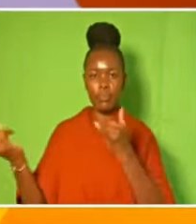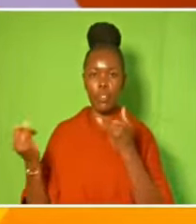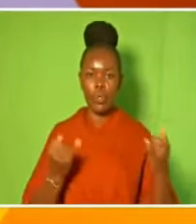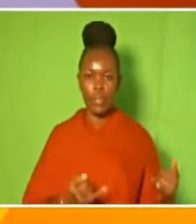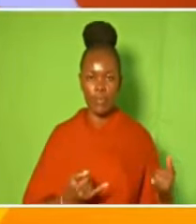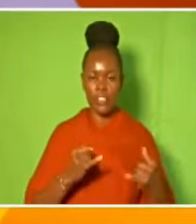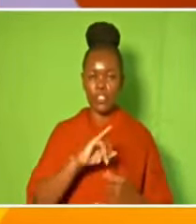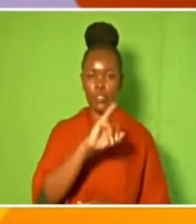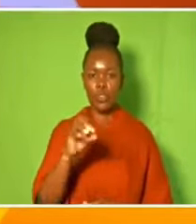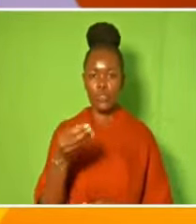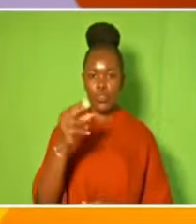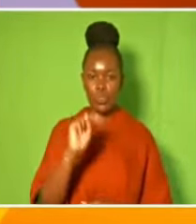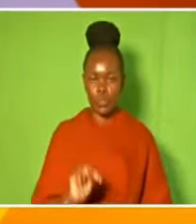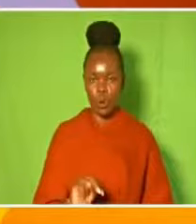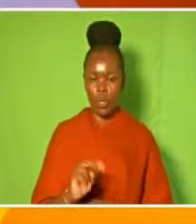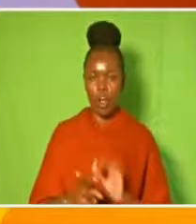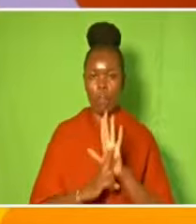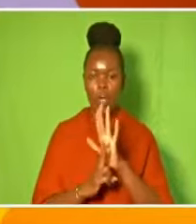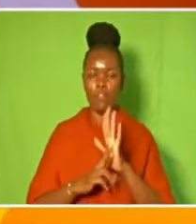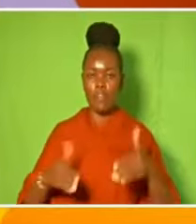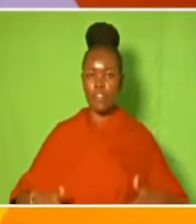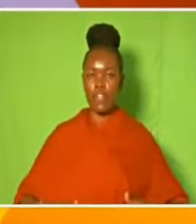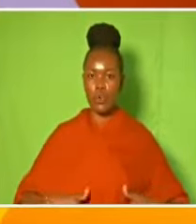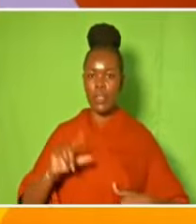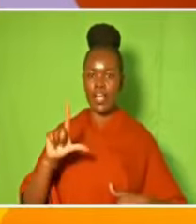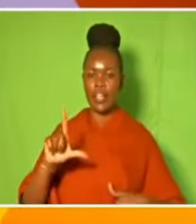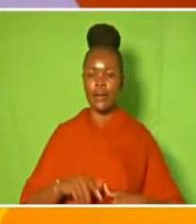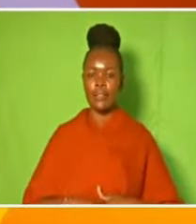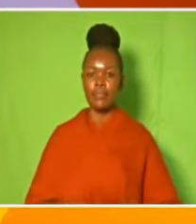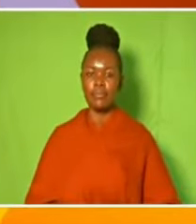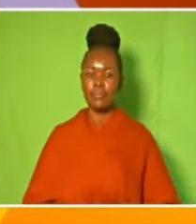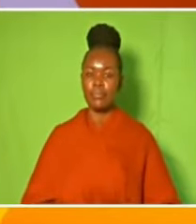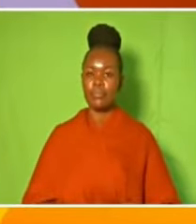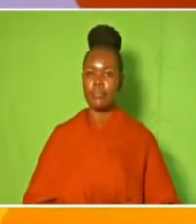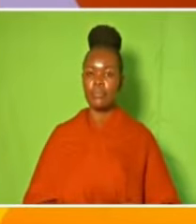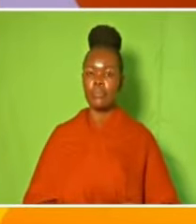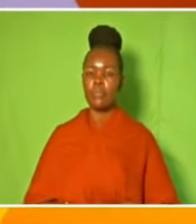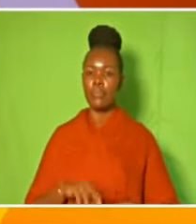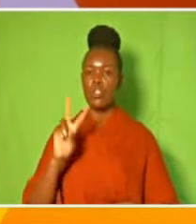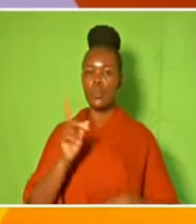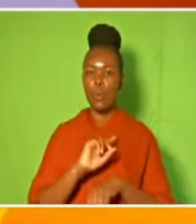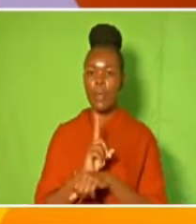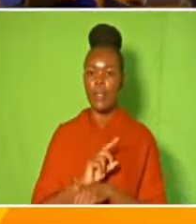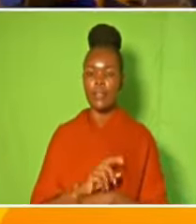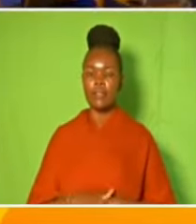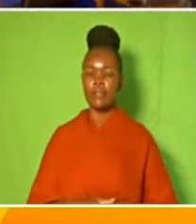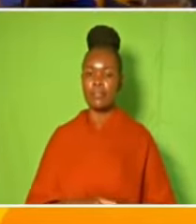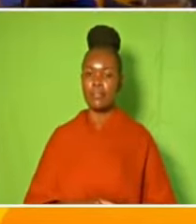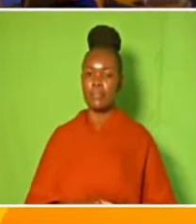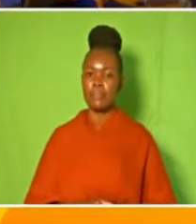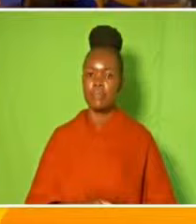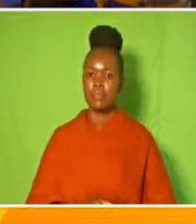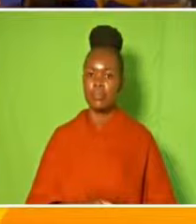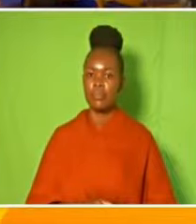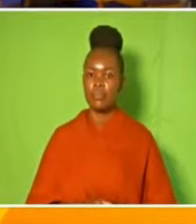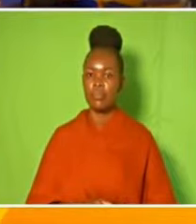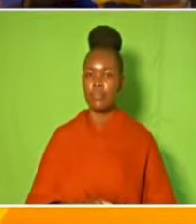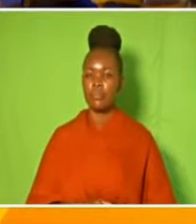invite John Ketora on behalf of the Youth League. 2 minutes, strictly.